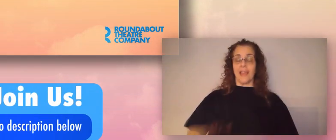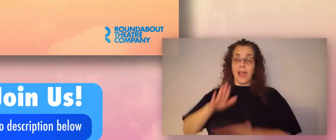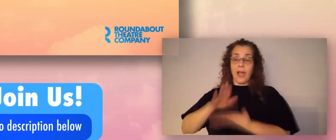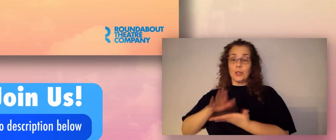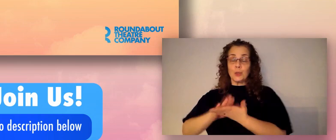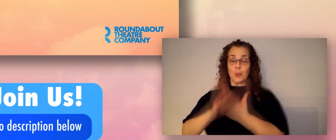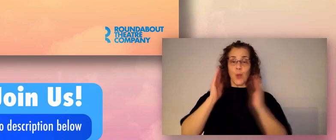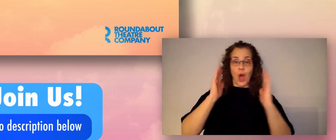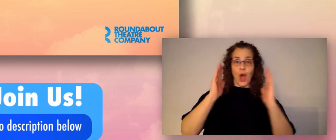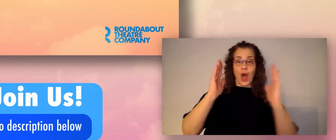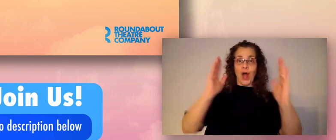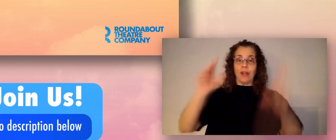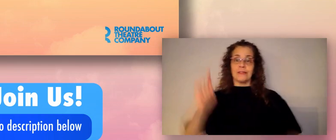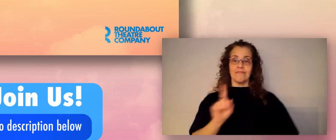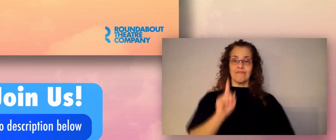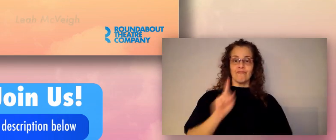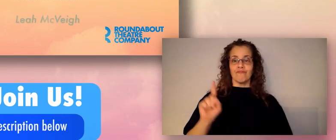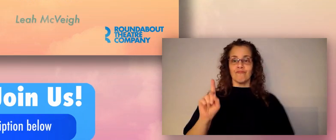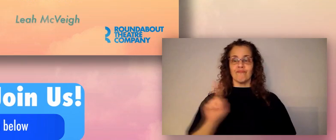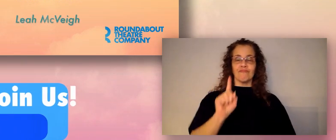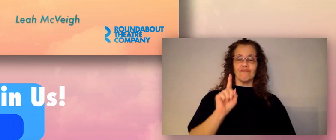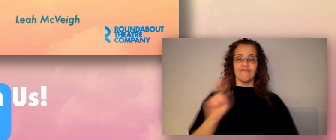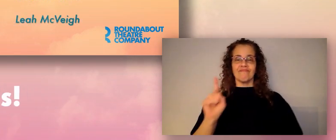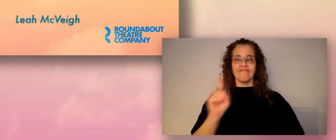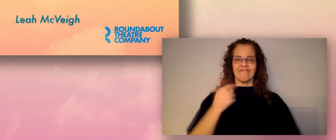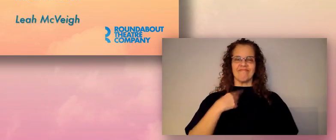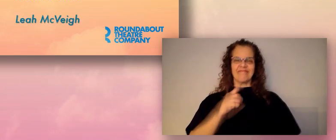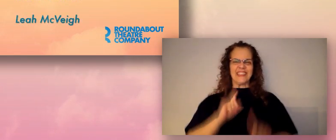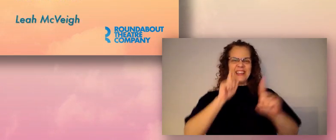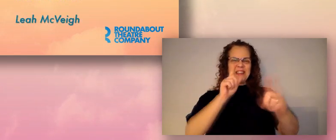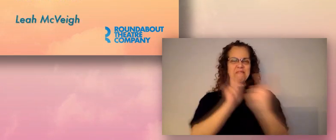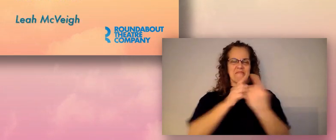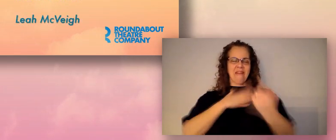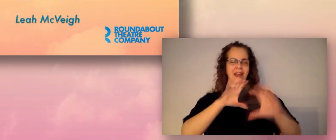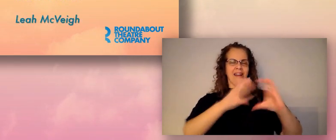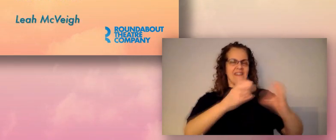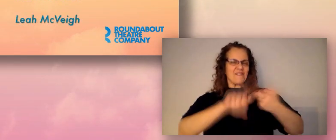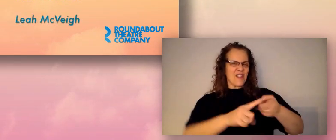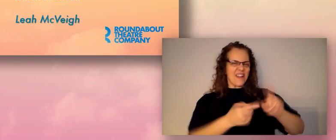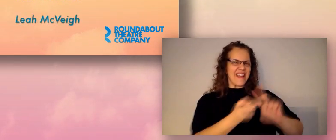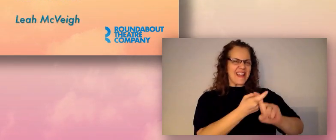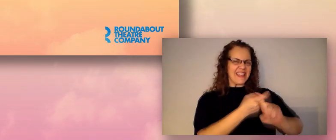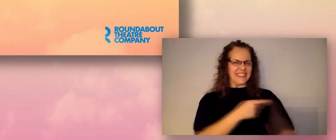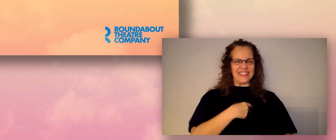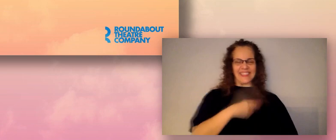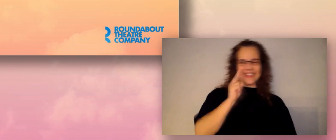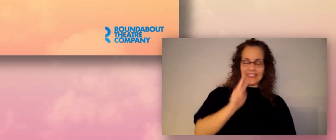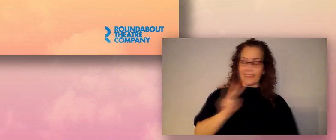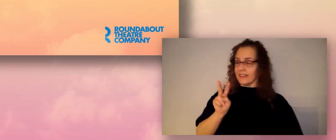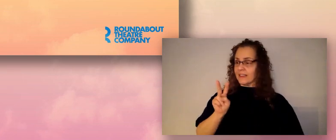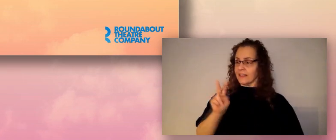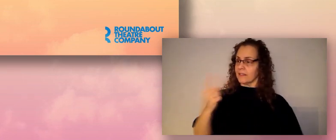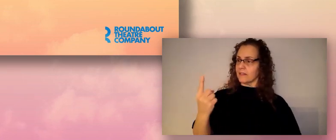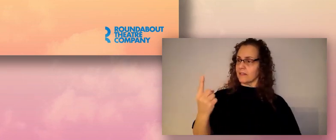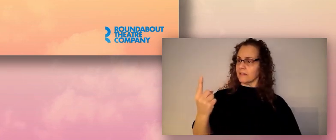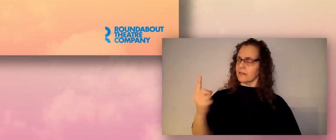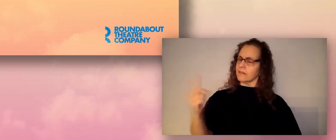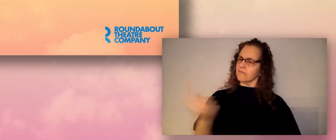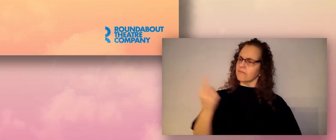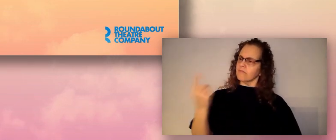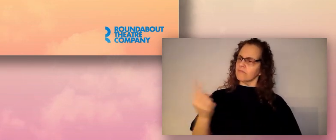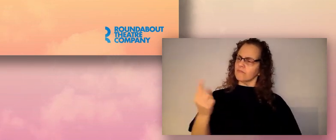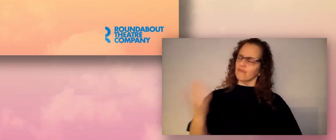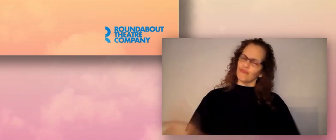Walking down my high school hallway, on my way to meet my crew. I see a friend sitting